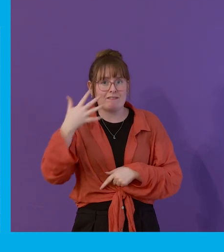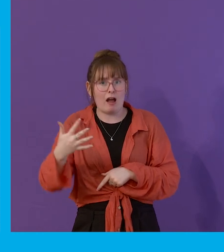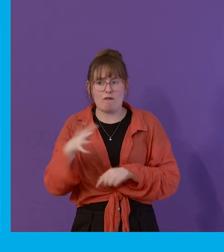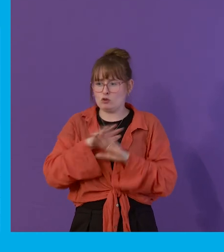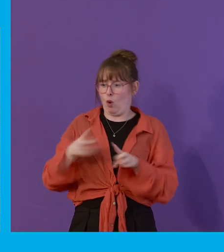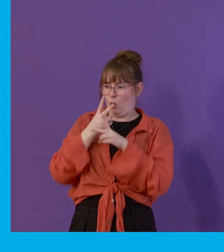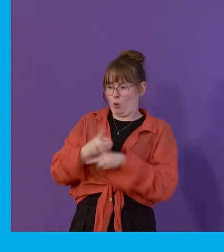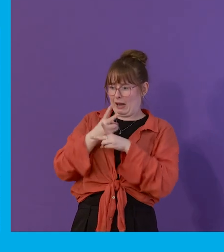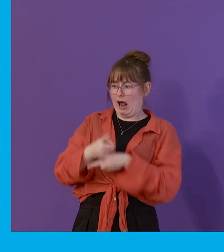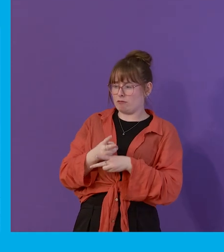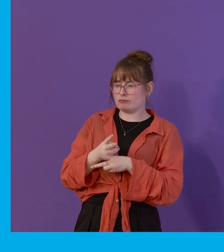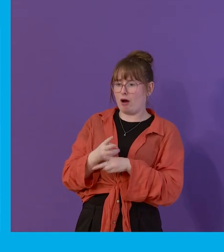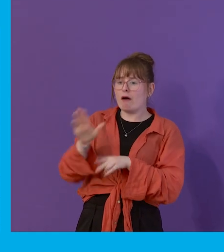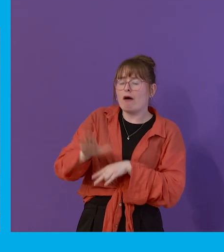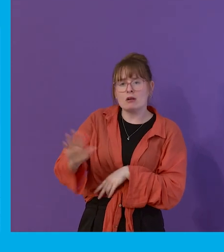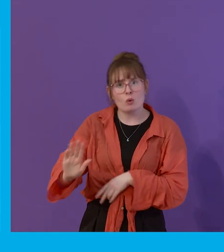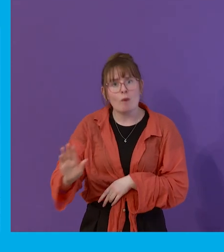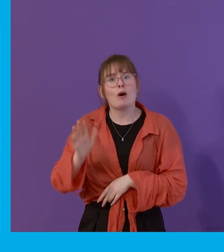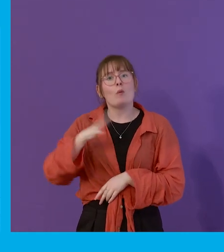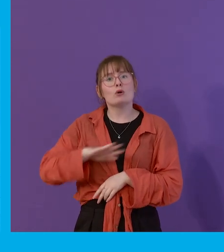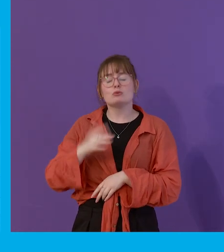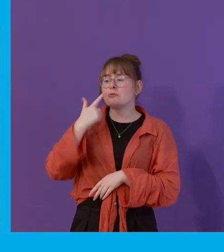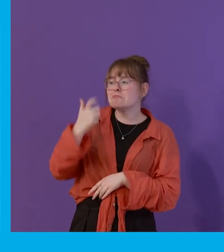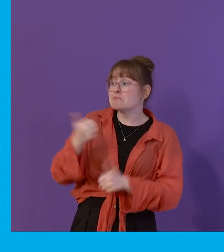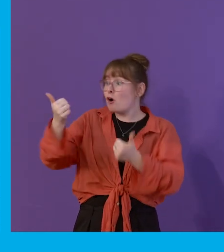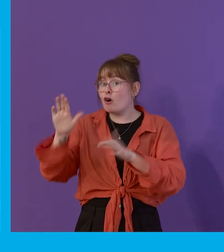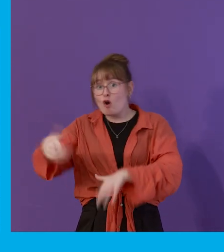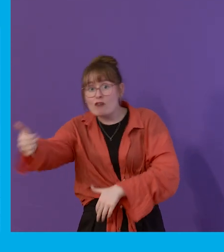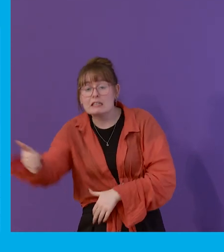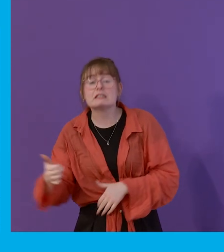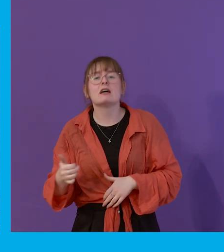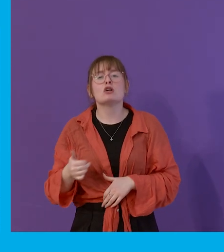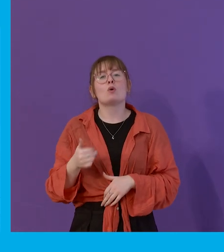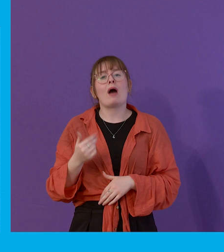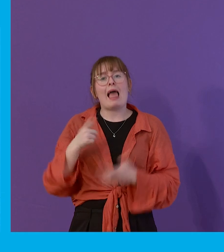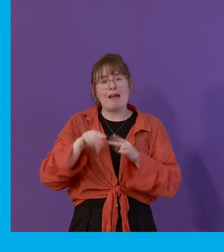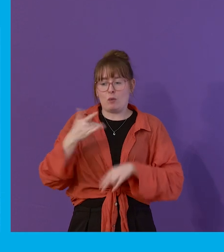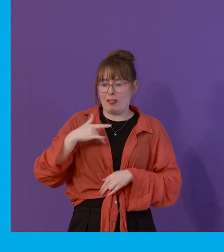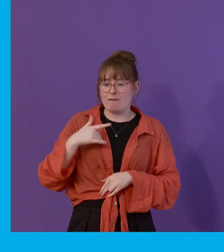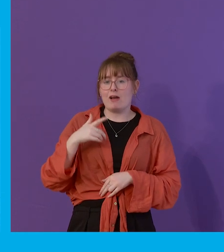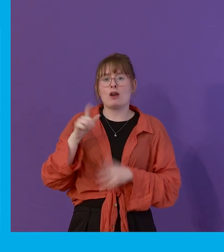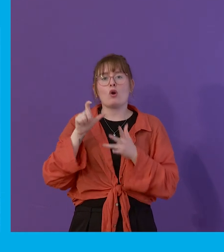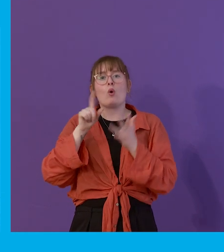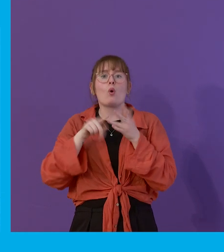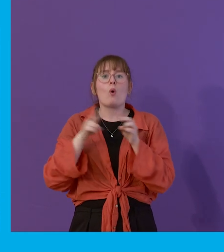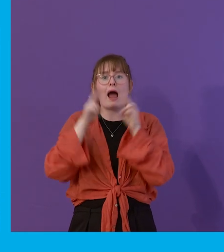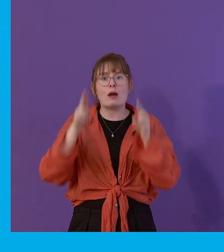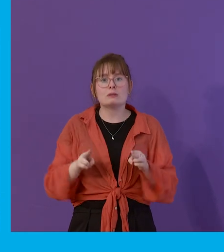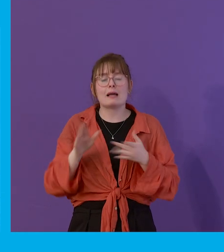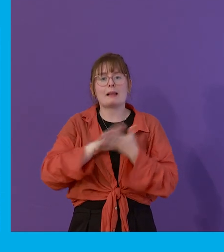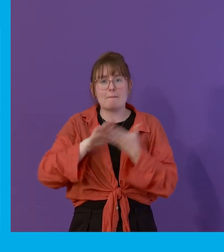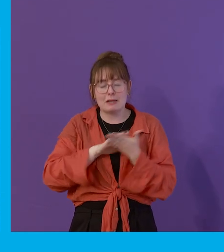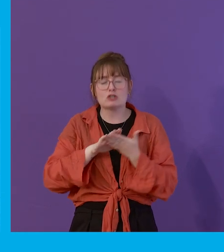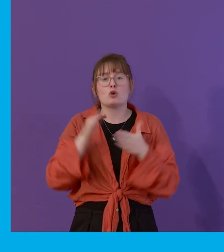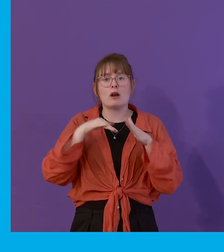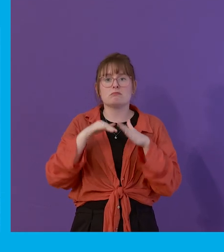we want to look out for each other. And there's this whole understanding that people that live in co-housing will stay out of the health, needing